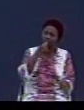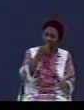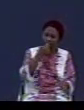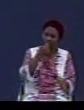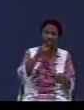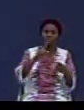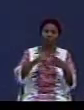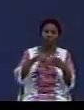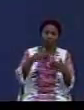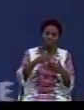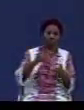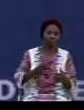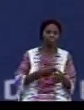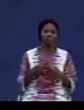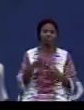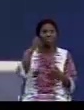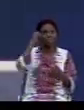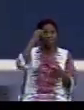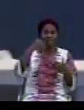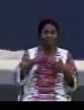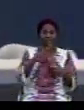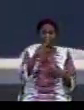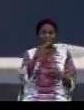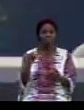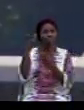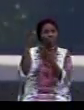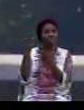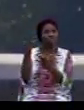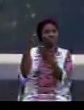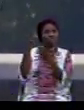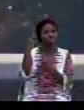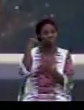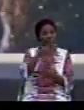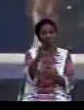been waiting for you until this hour.